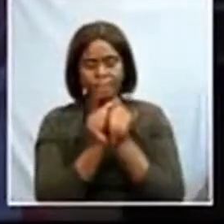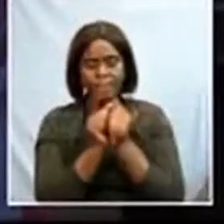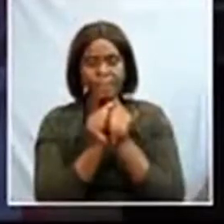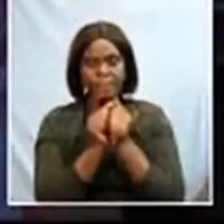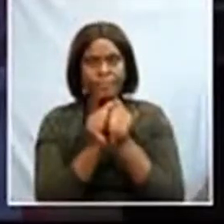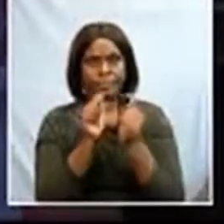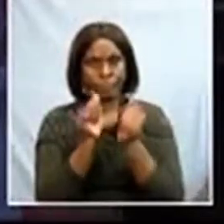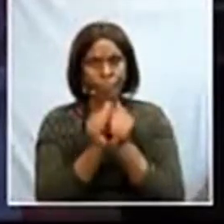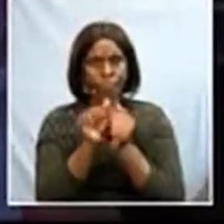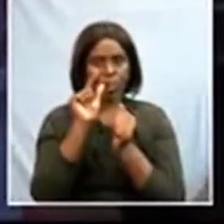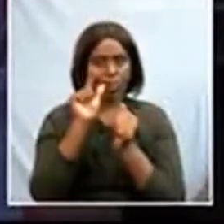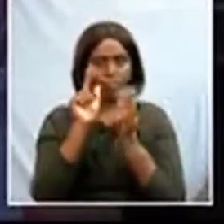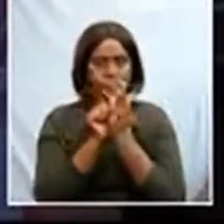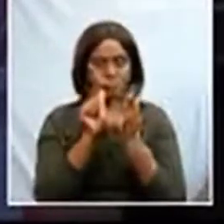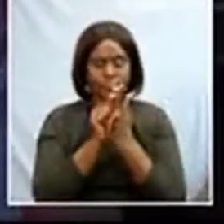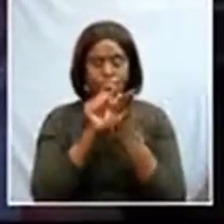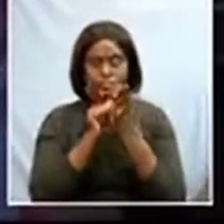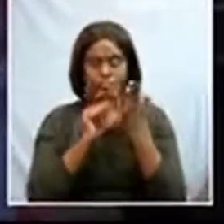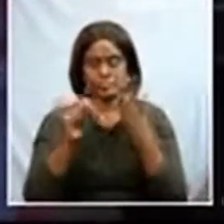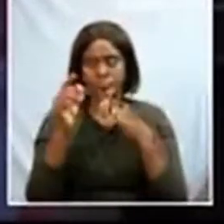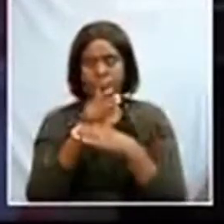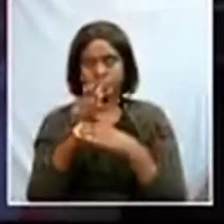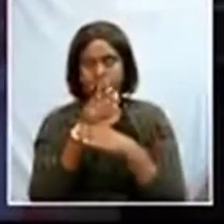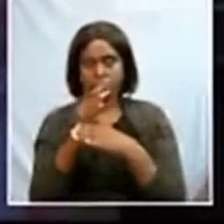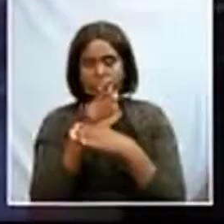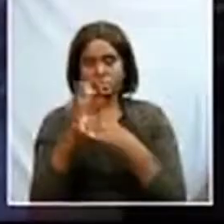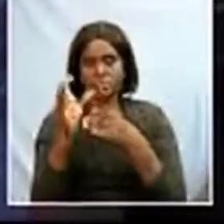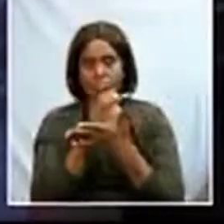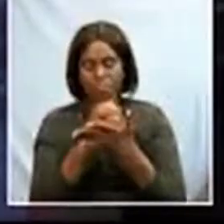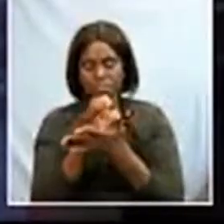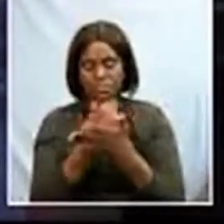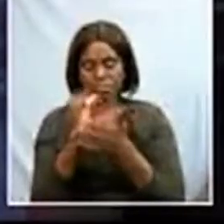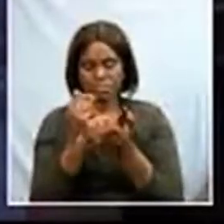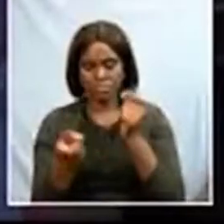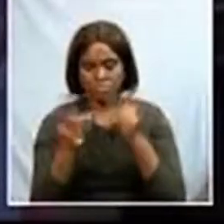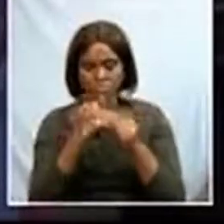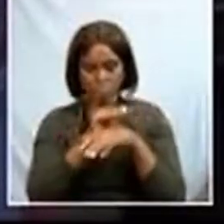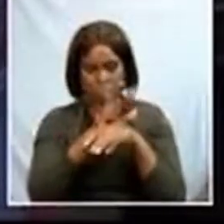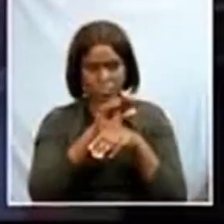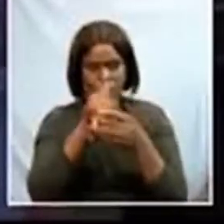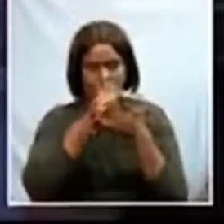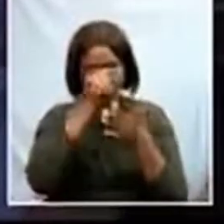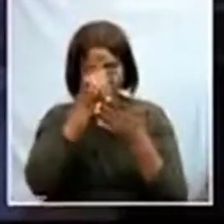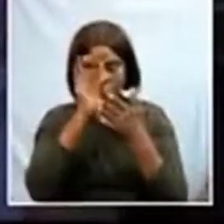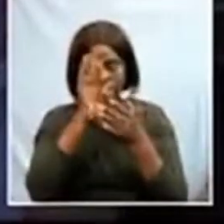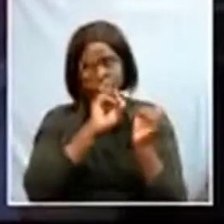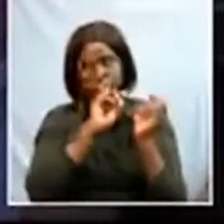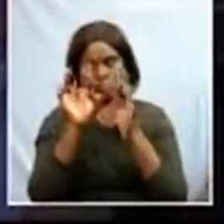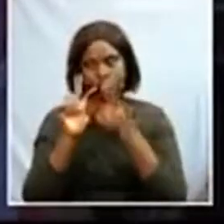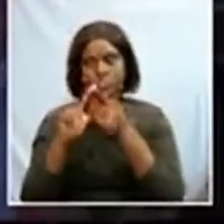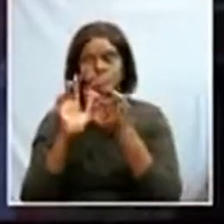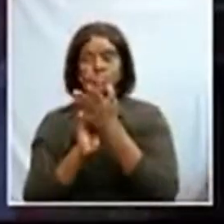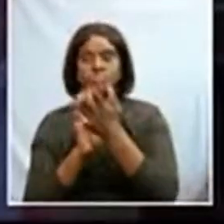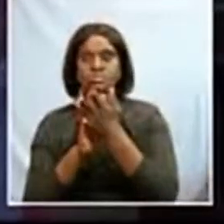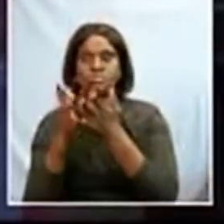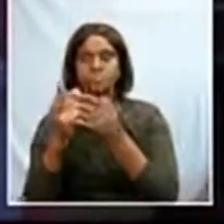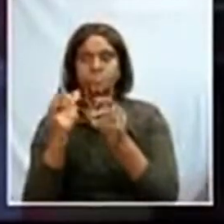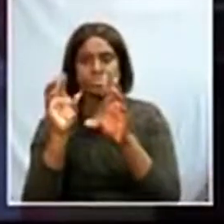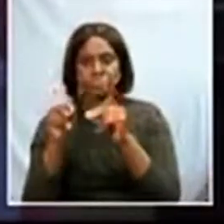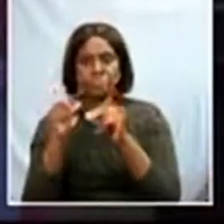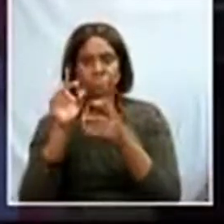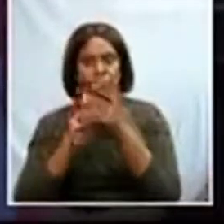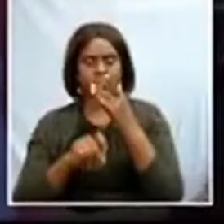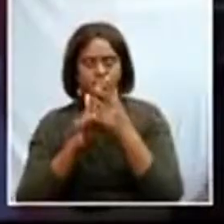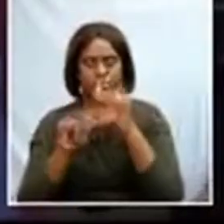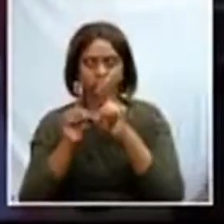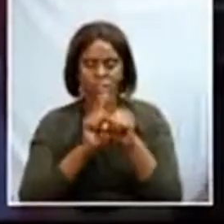the Lusaka Trust Business College that when we send those students, they will take them to that school at no cost, and